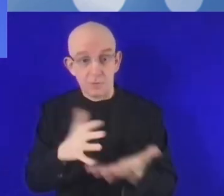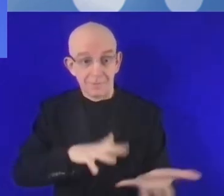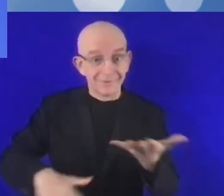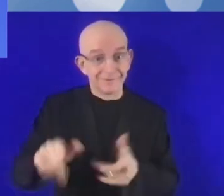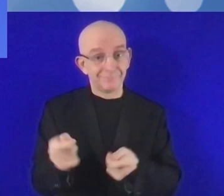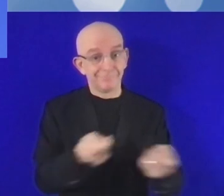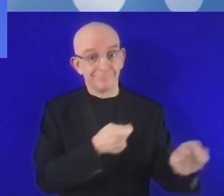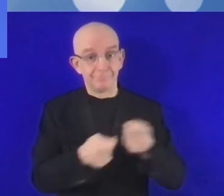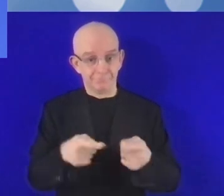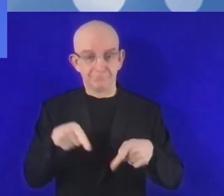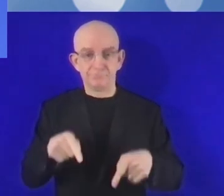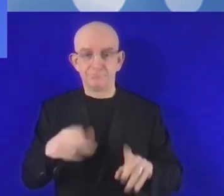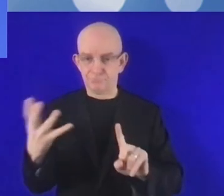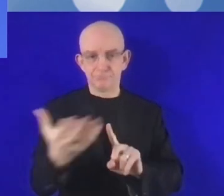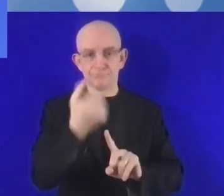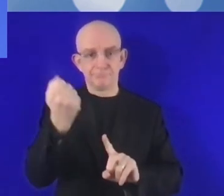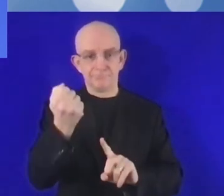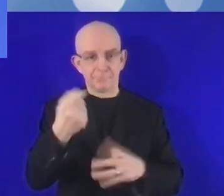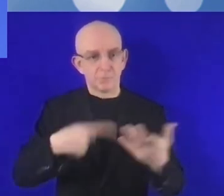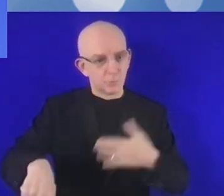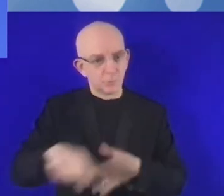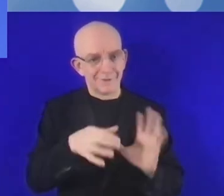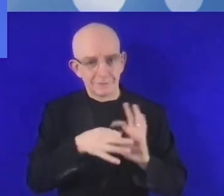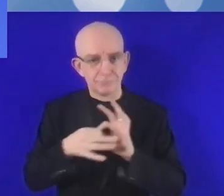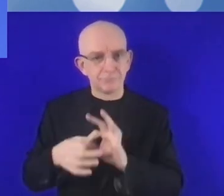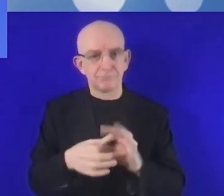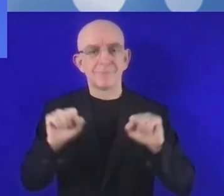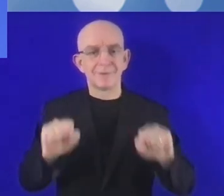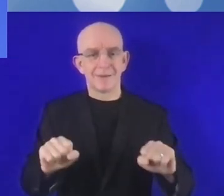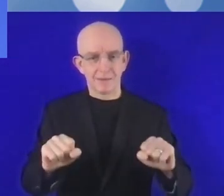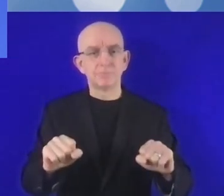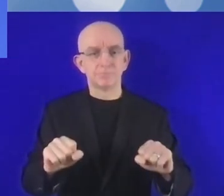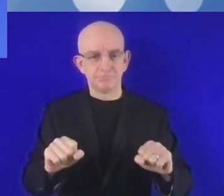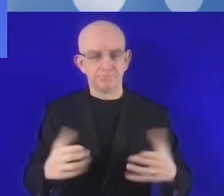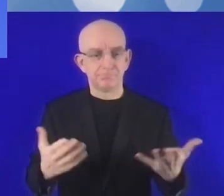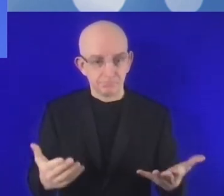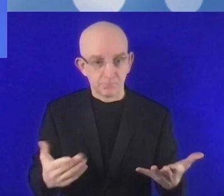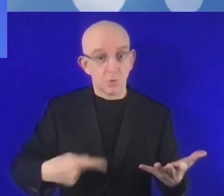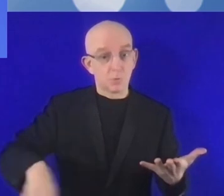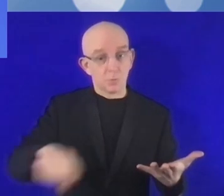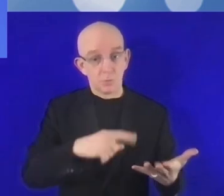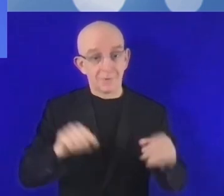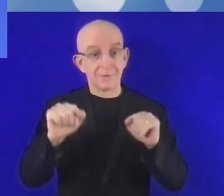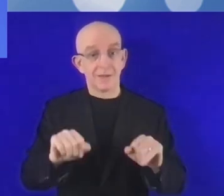participants, join us at this hybrid meeting outside,